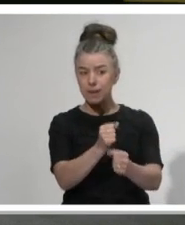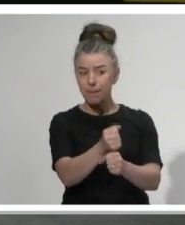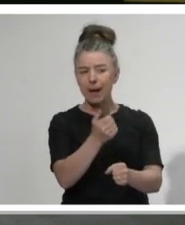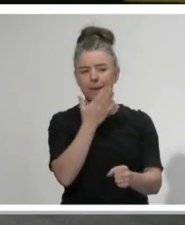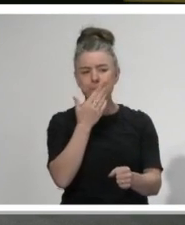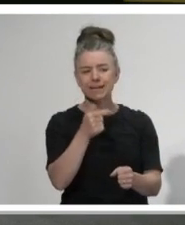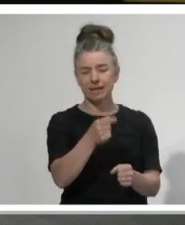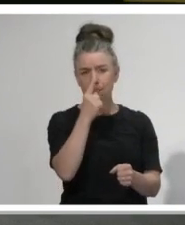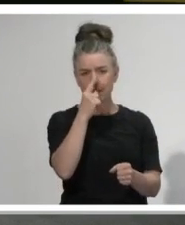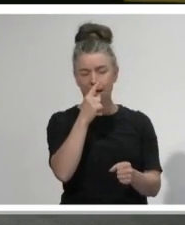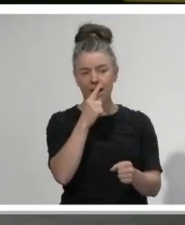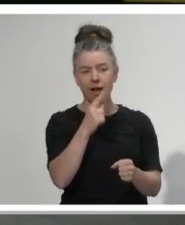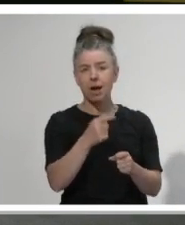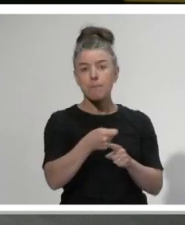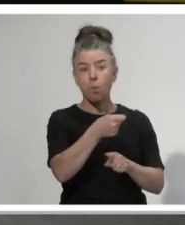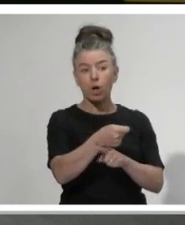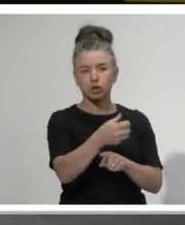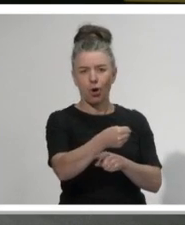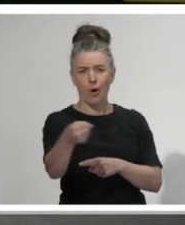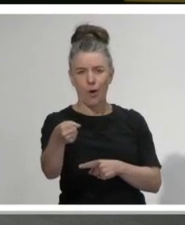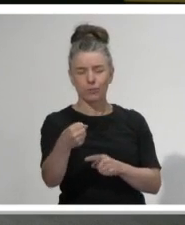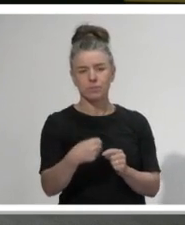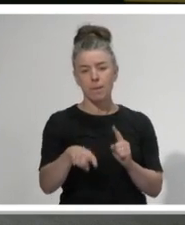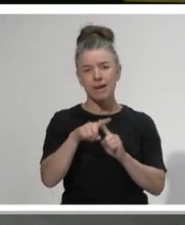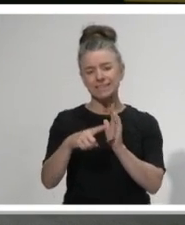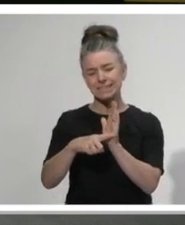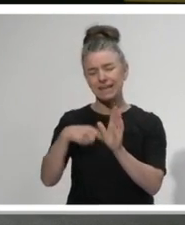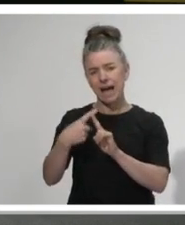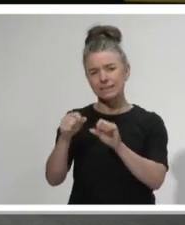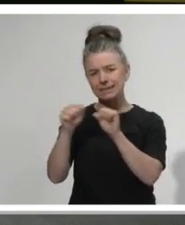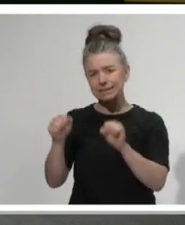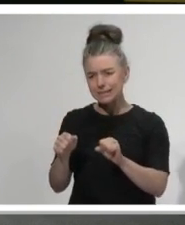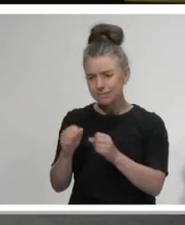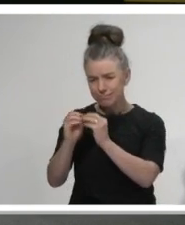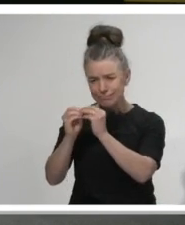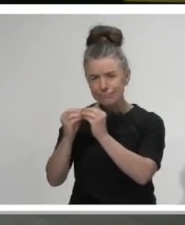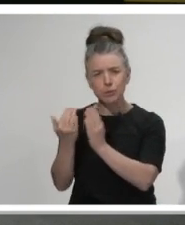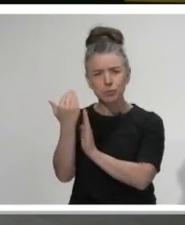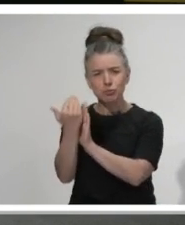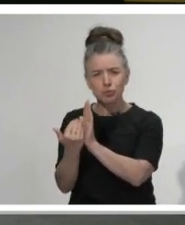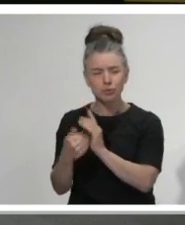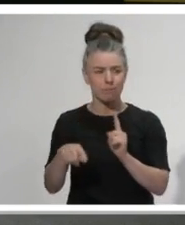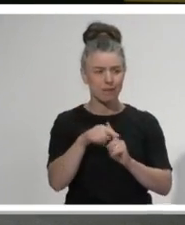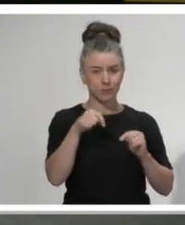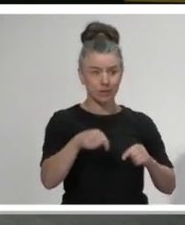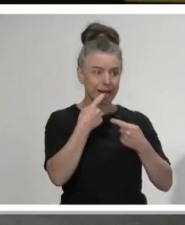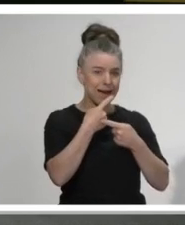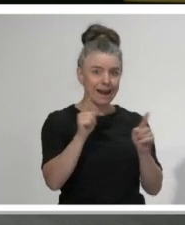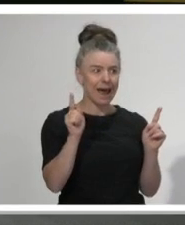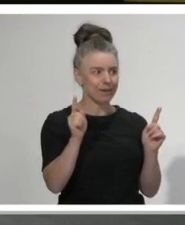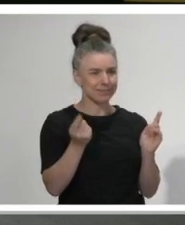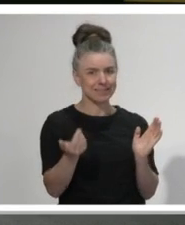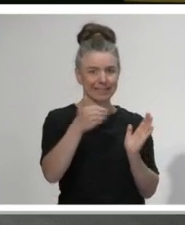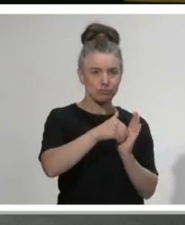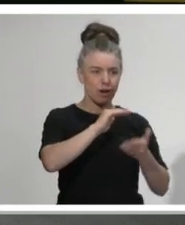to provide a range of support through the tax system, through the small business cash flow support we announced today. So, you know, this is a situation